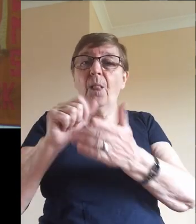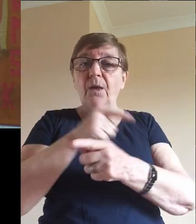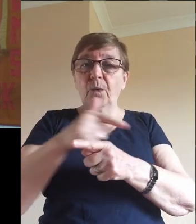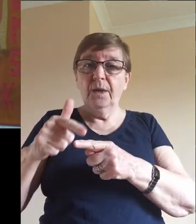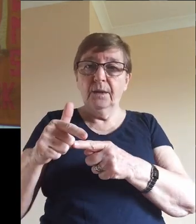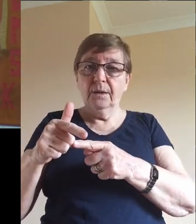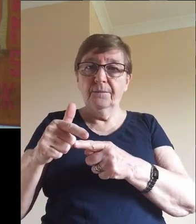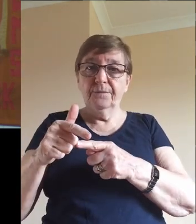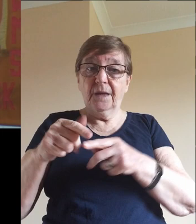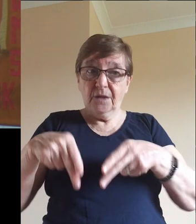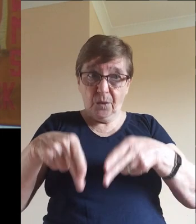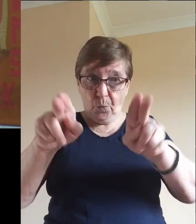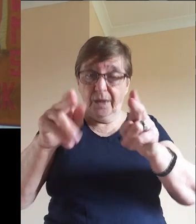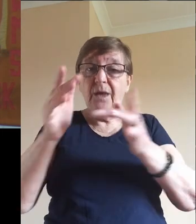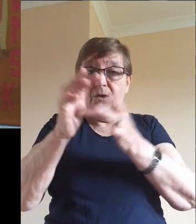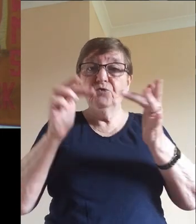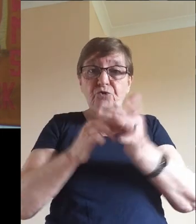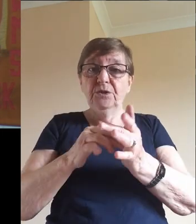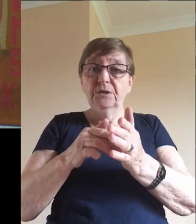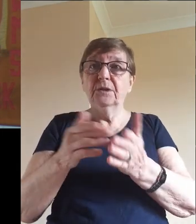Jesus himself.